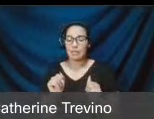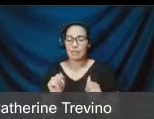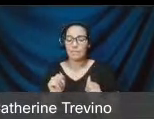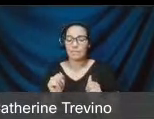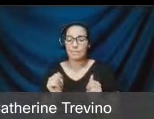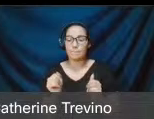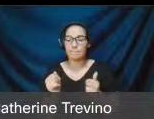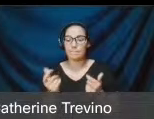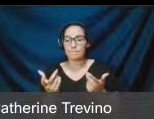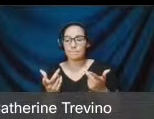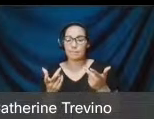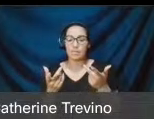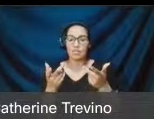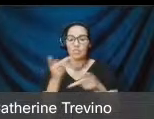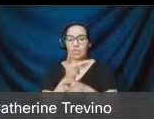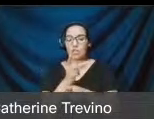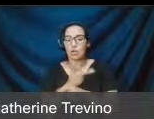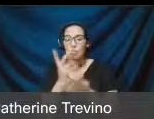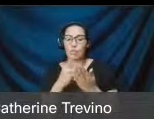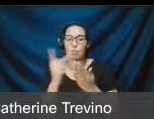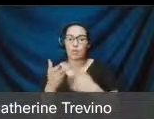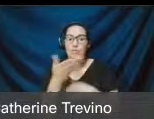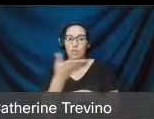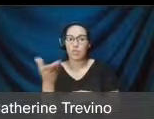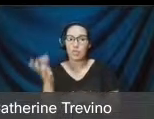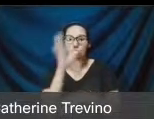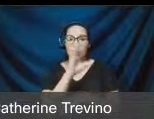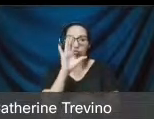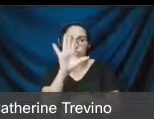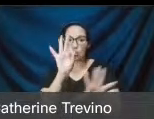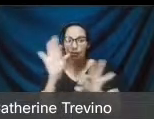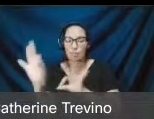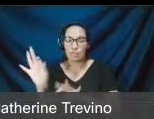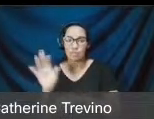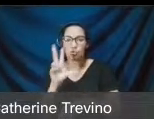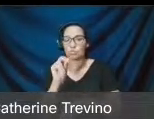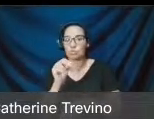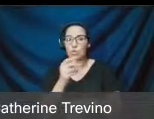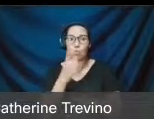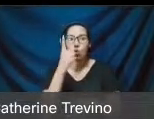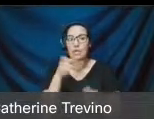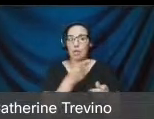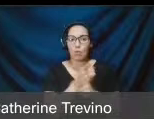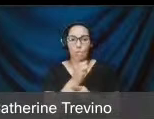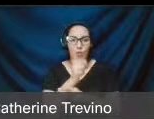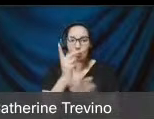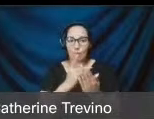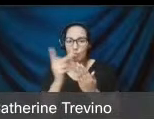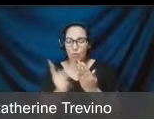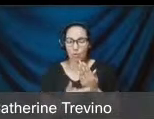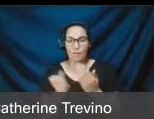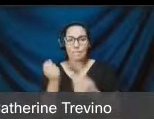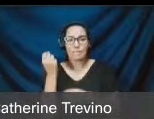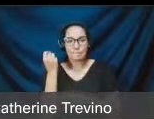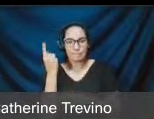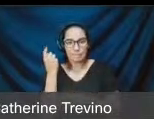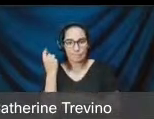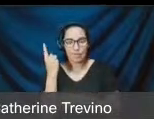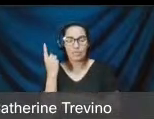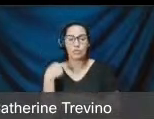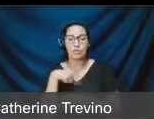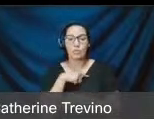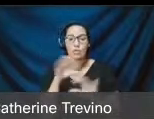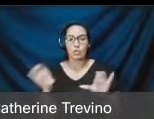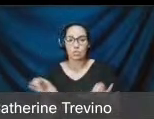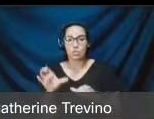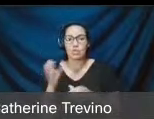embedding out programs that are out there. There is no perfect program that's out there. However, we are doing what